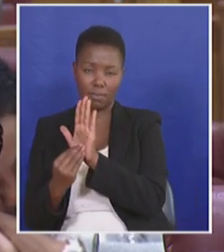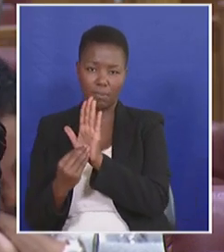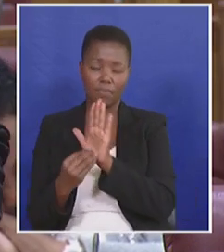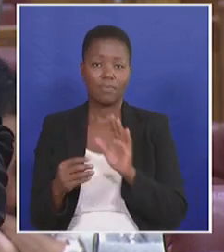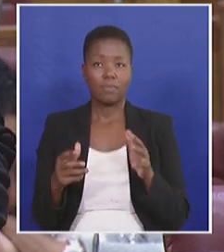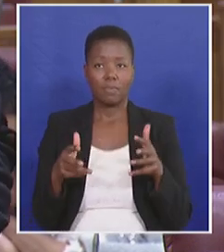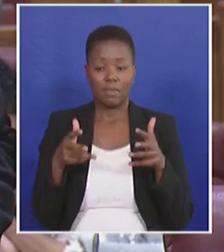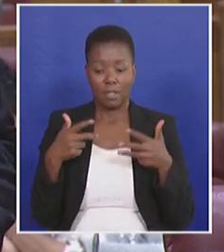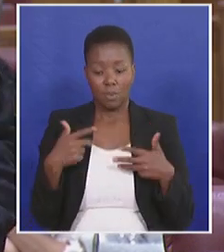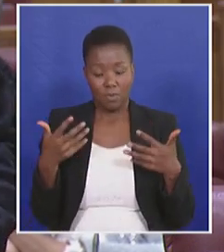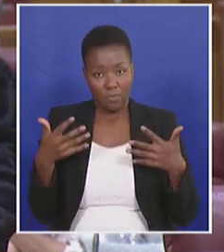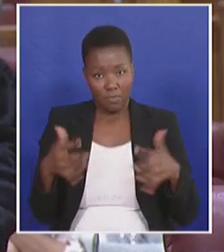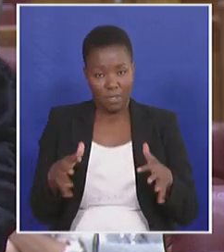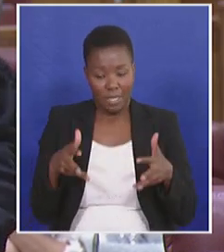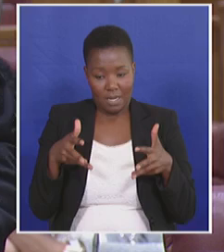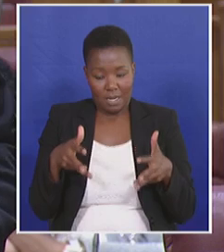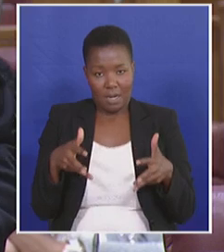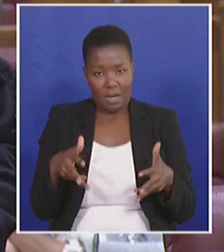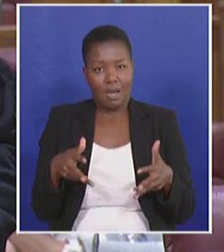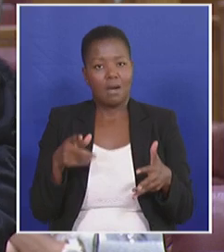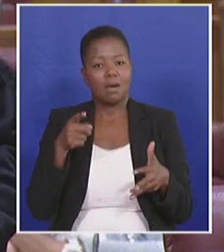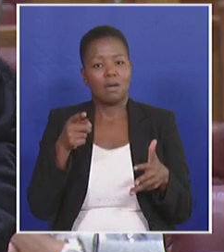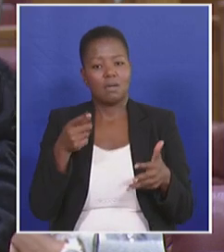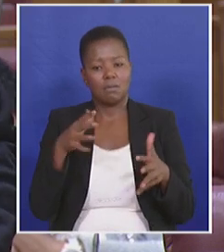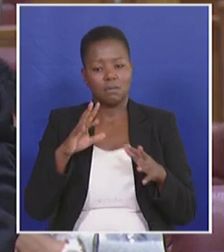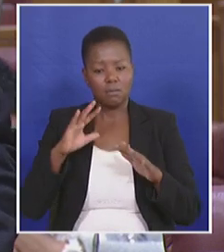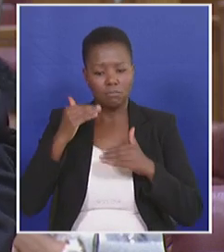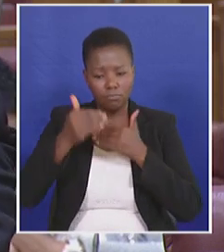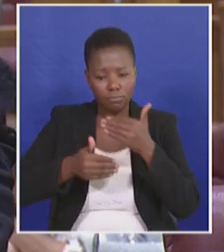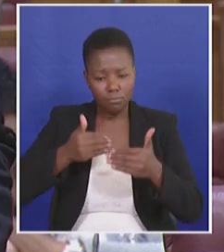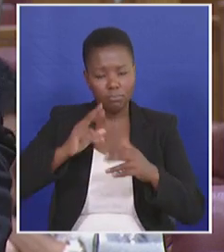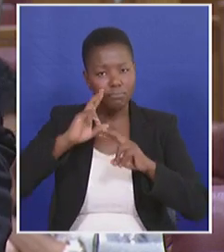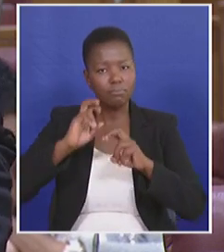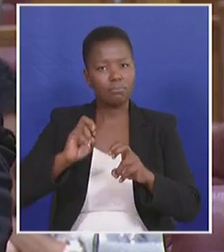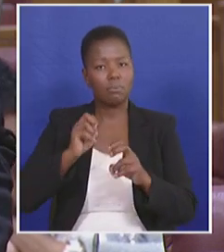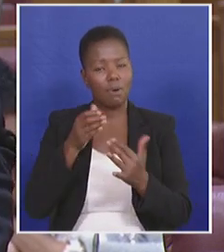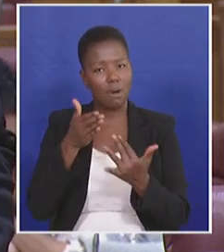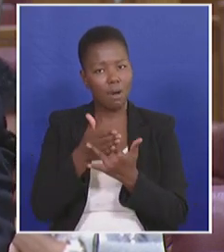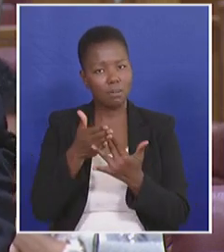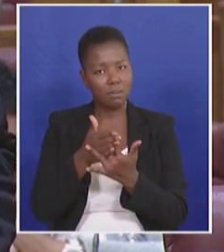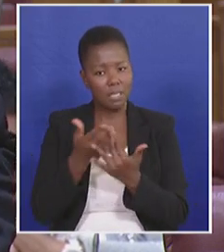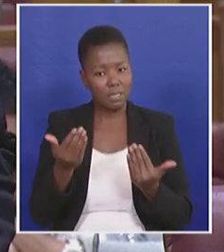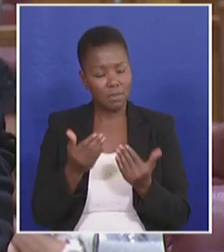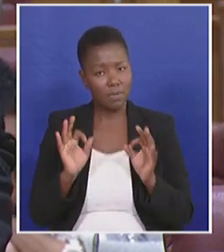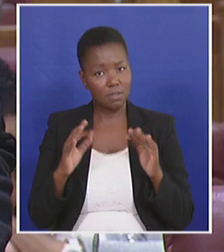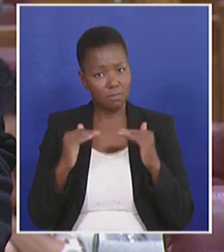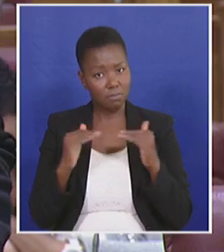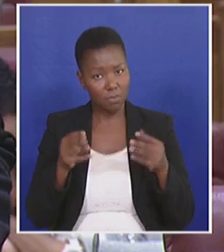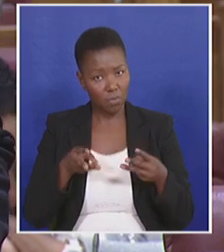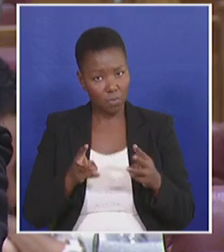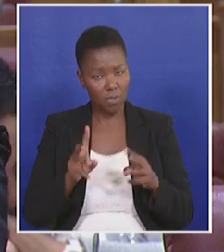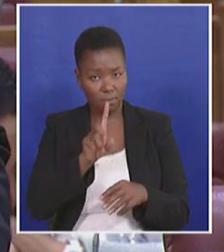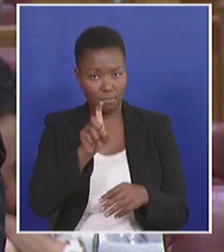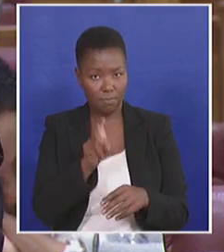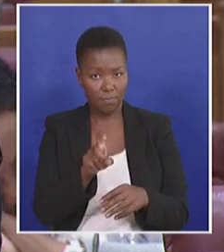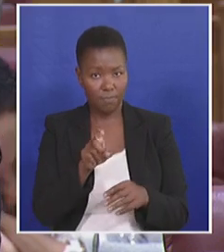have concluded a process on accessibility of service delivery points for South African Police Service nationally, the